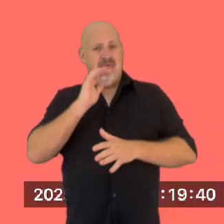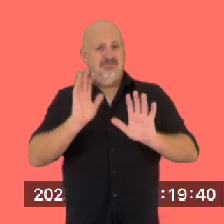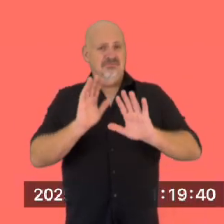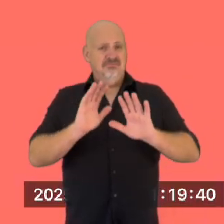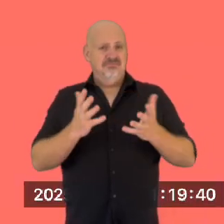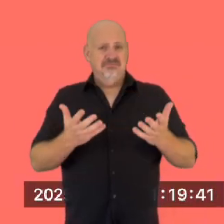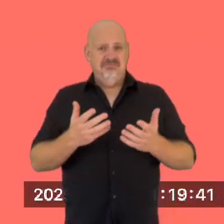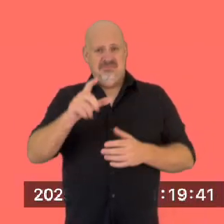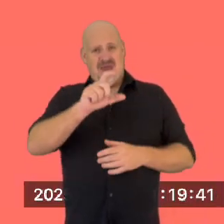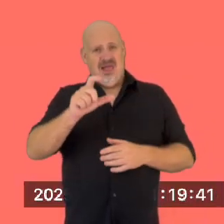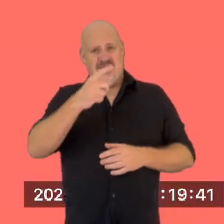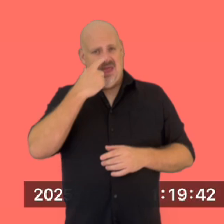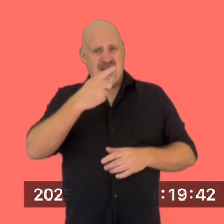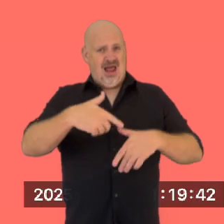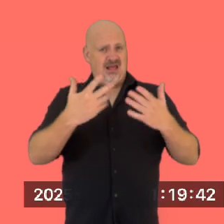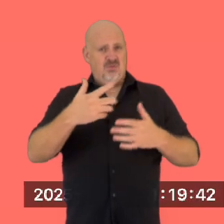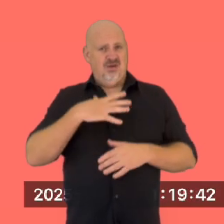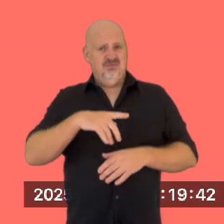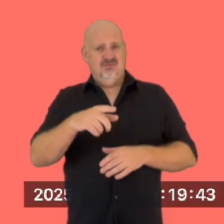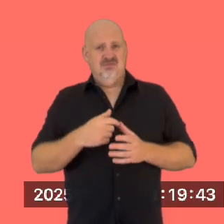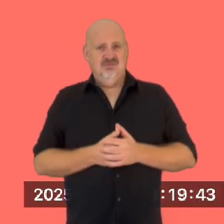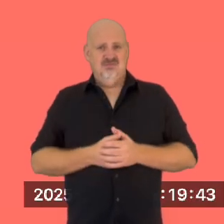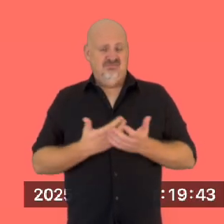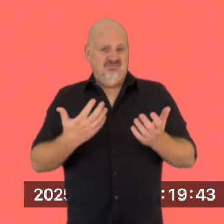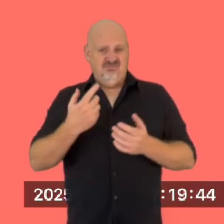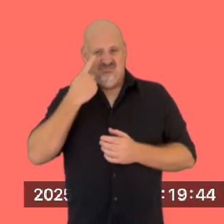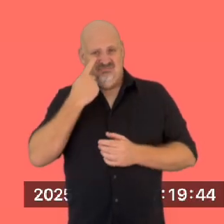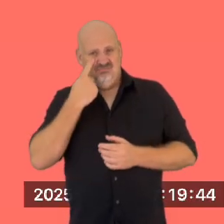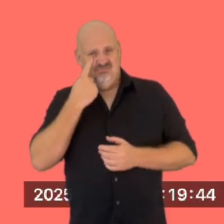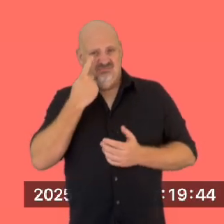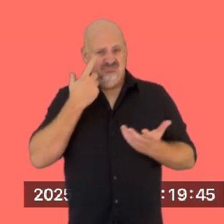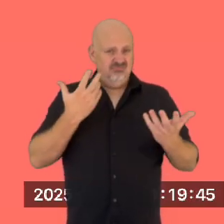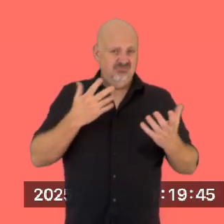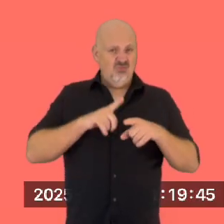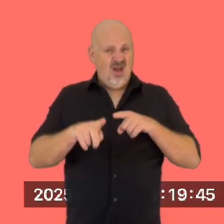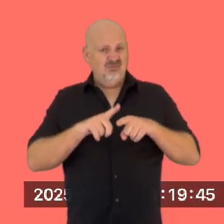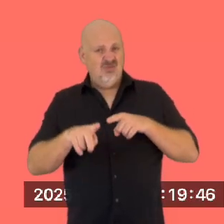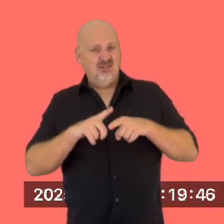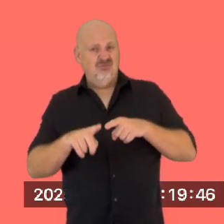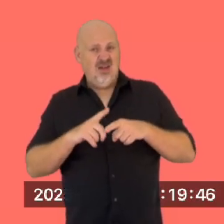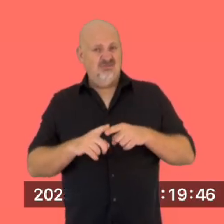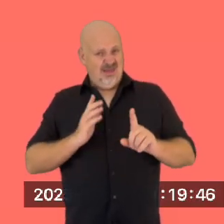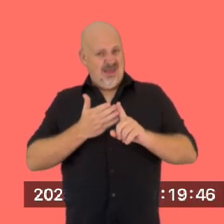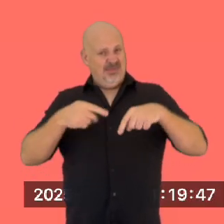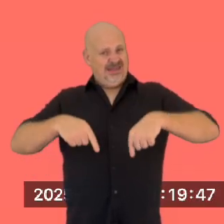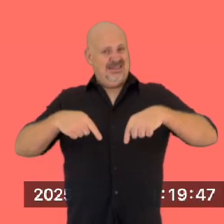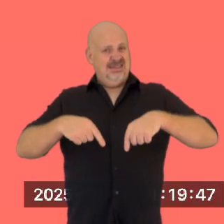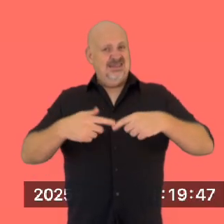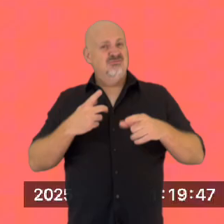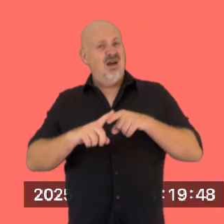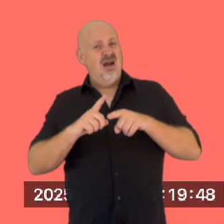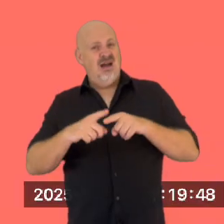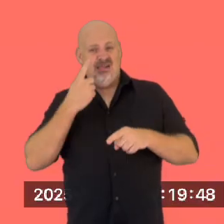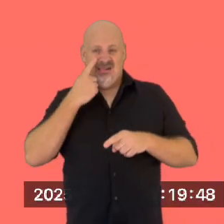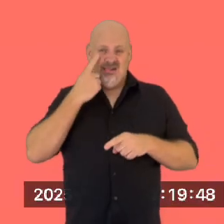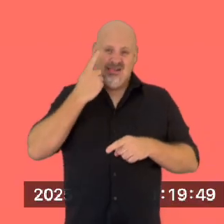And you don't have to start with black ink either. I think, whatever colour you'd like to begin with, just you have an experimental way. That's what